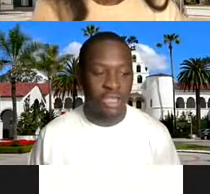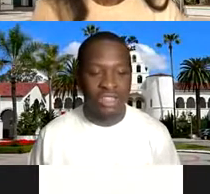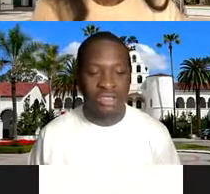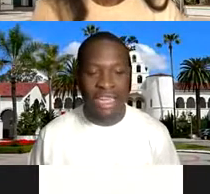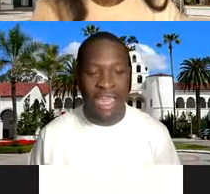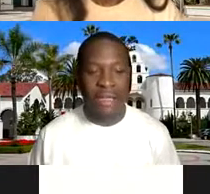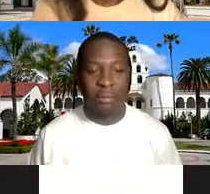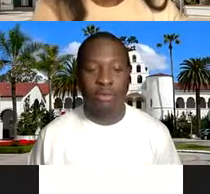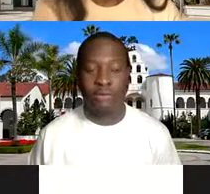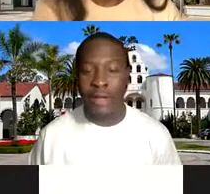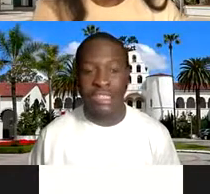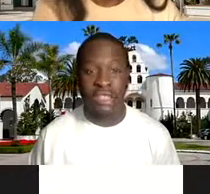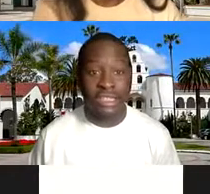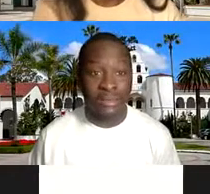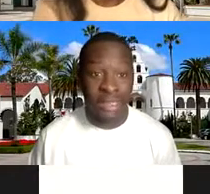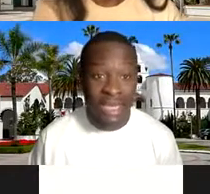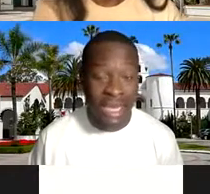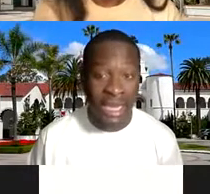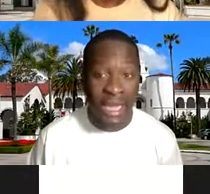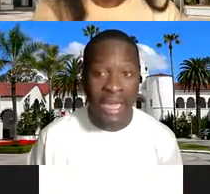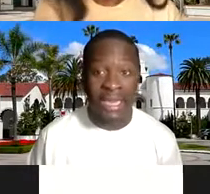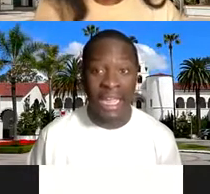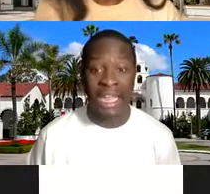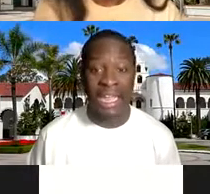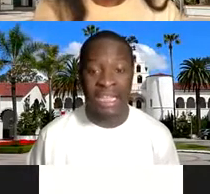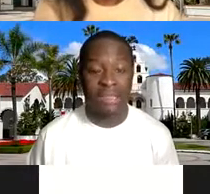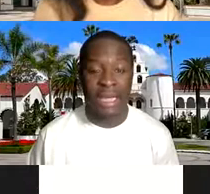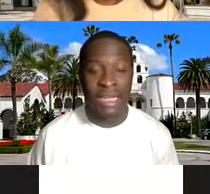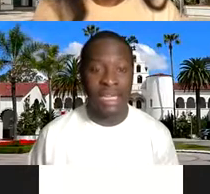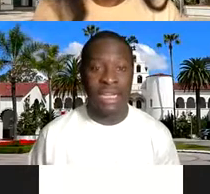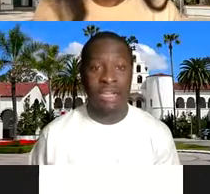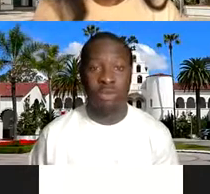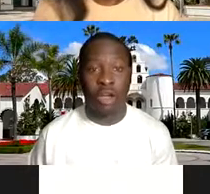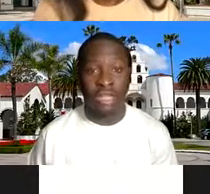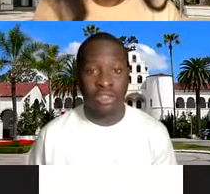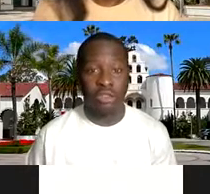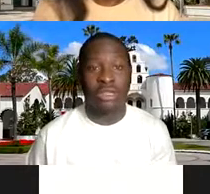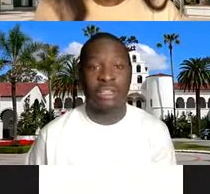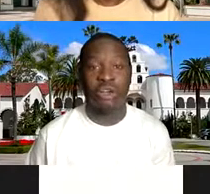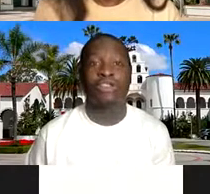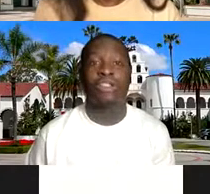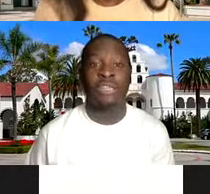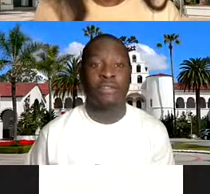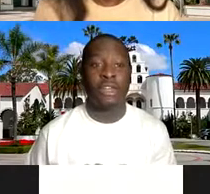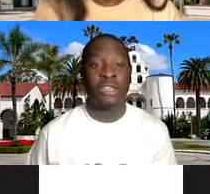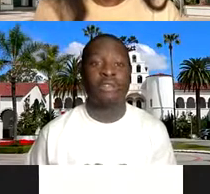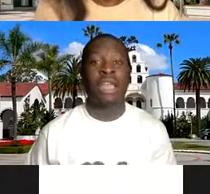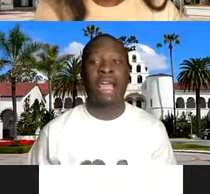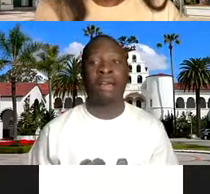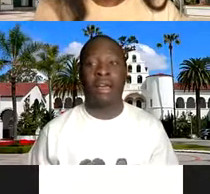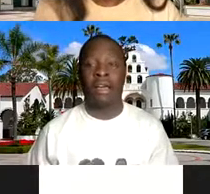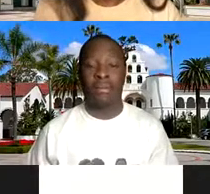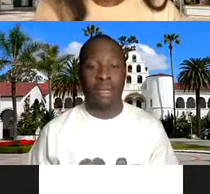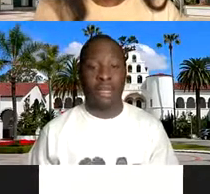opportunity to understand that professionalism is key, and like in any space that you walk into, you need to hold yourself to